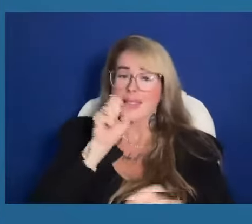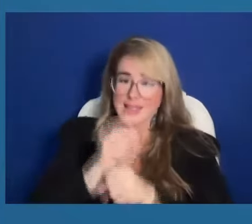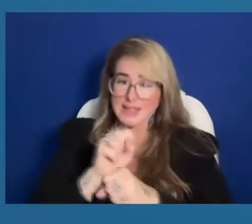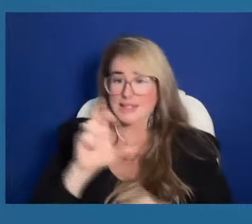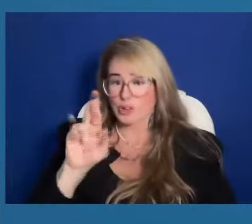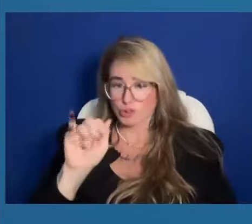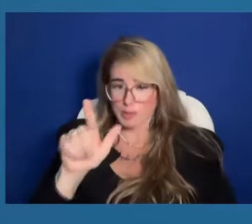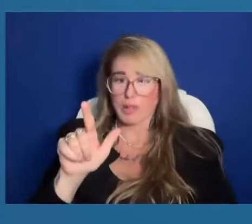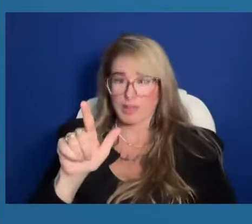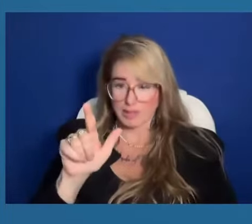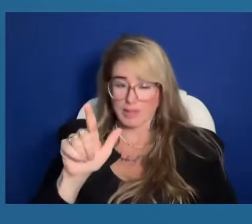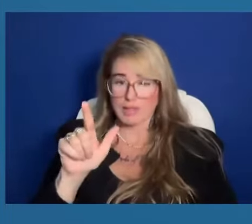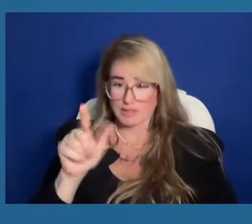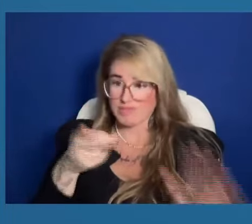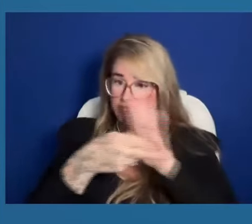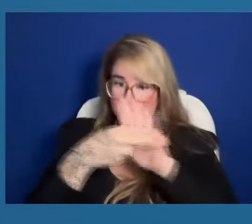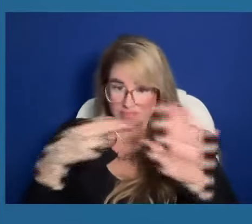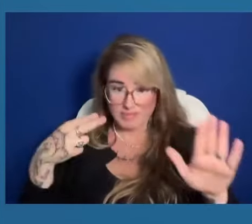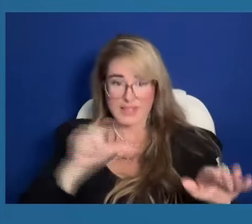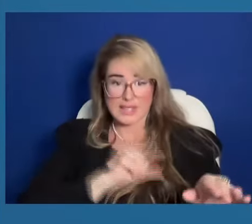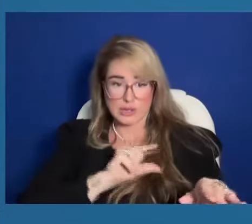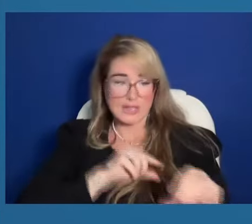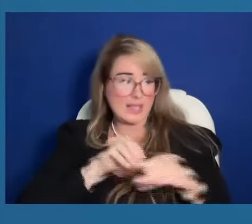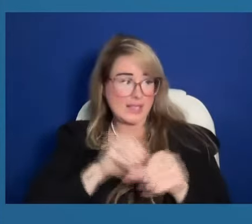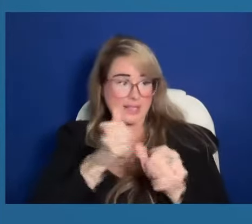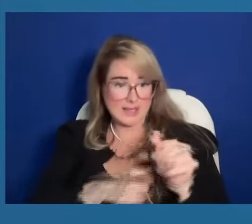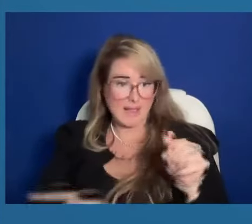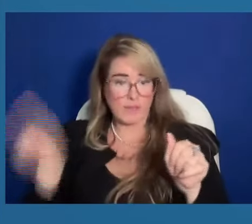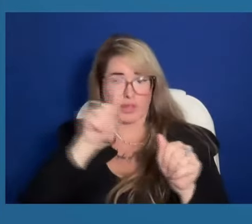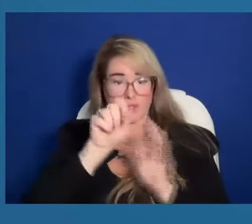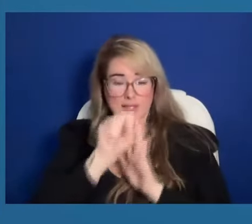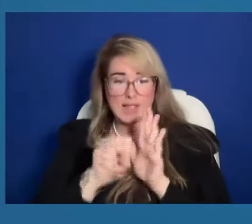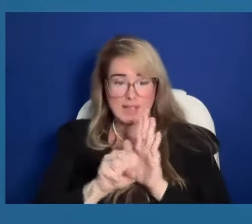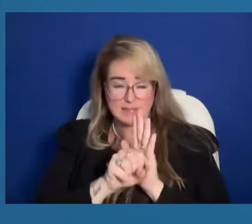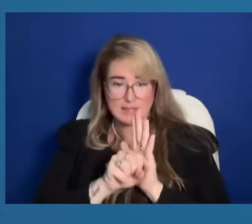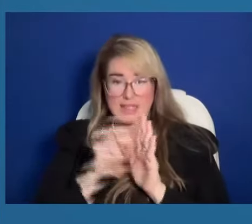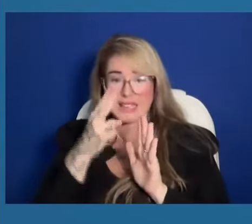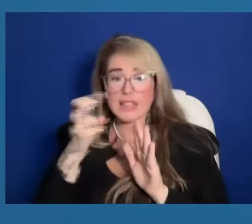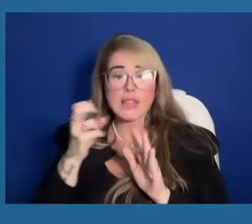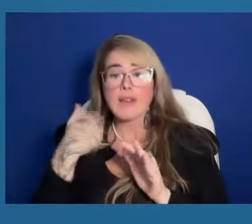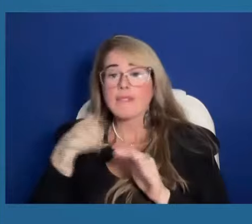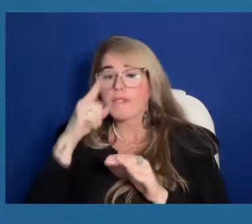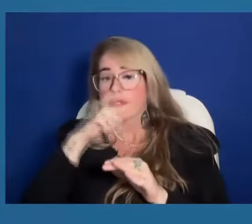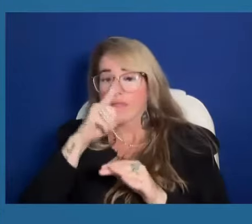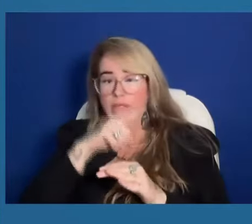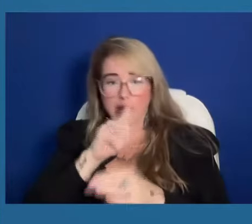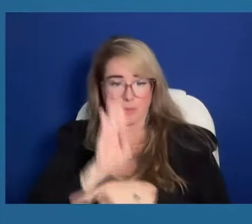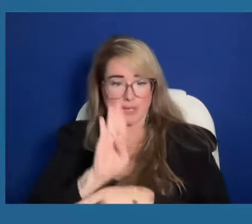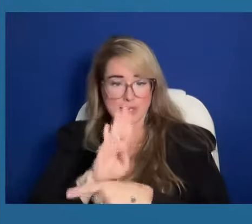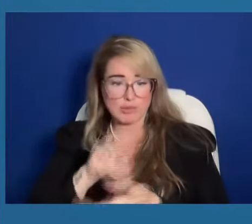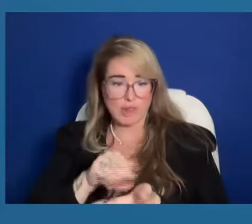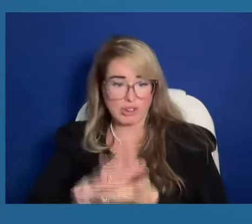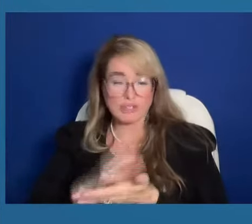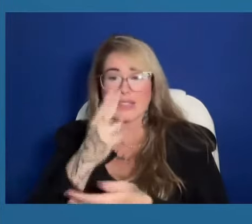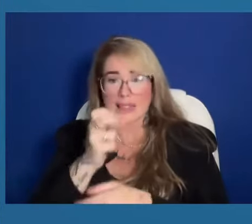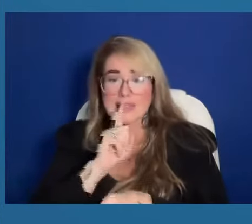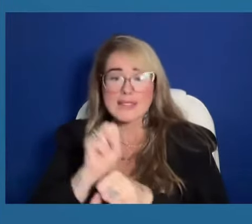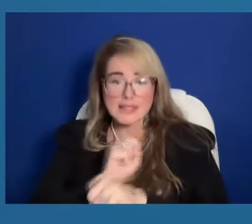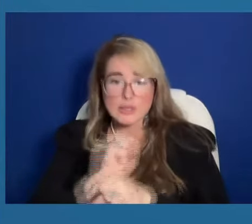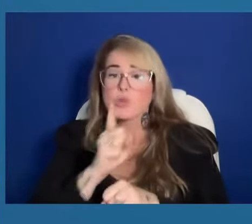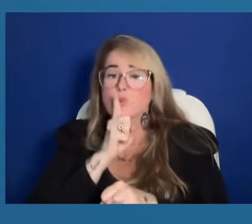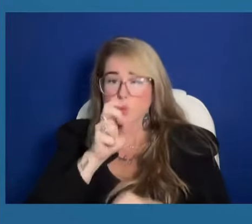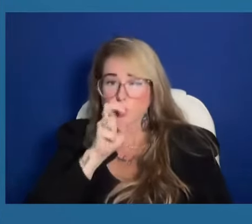indicted across several states. He has falsified business records, and he is the true